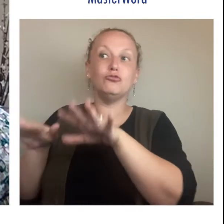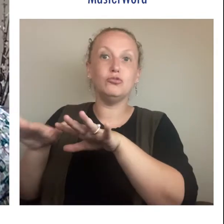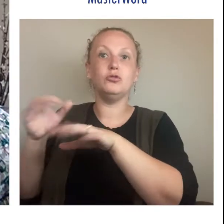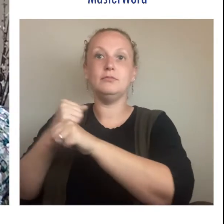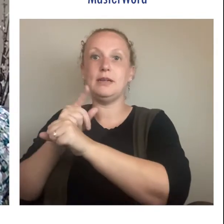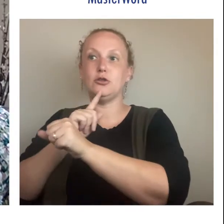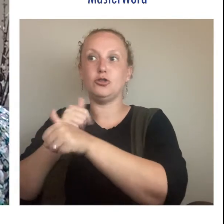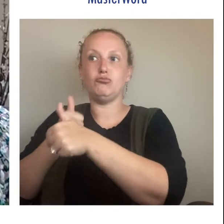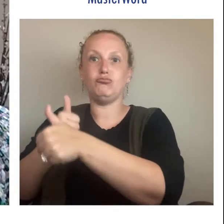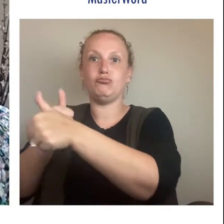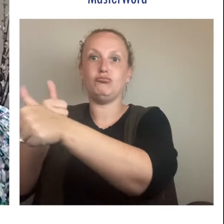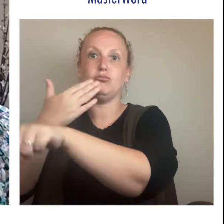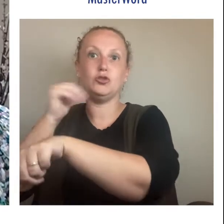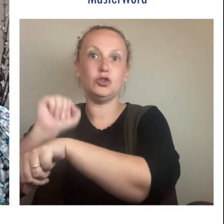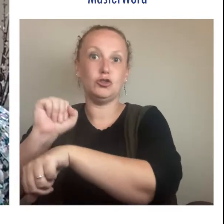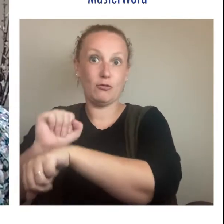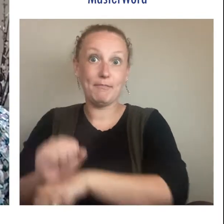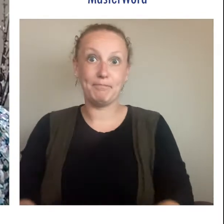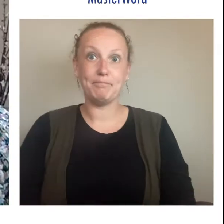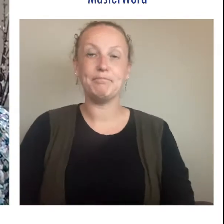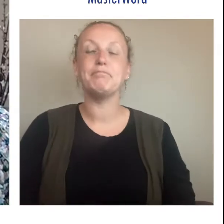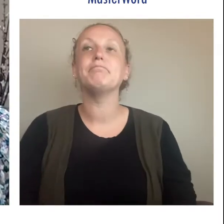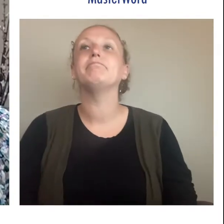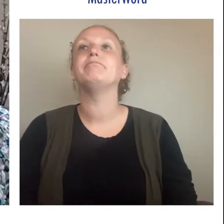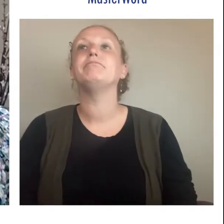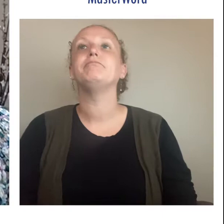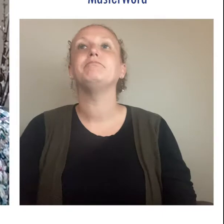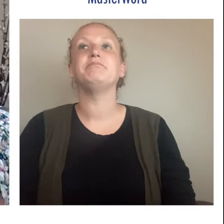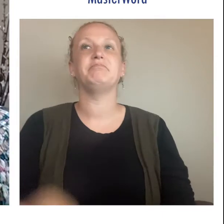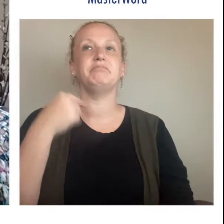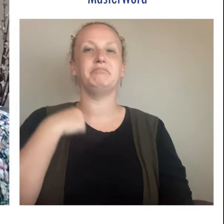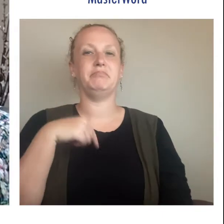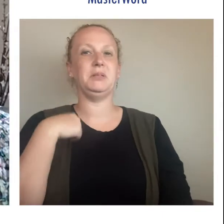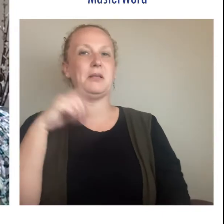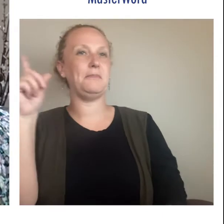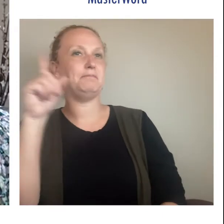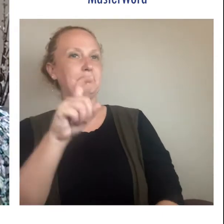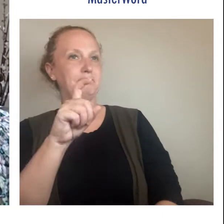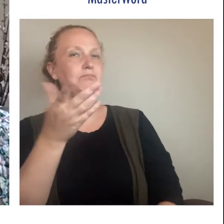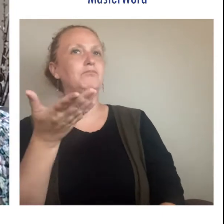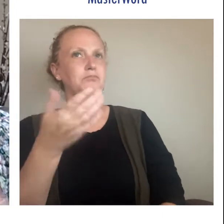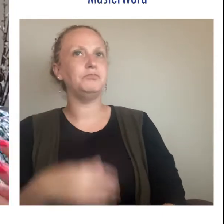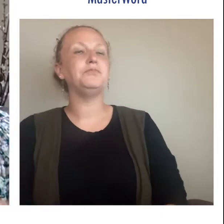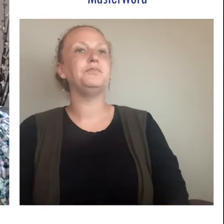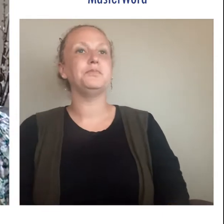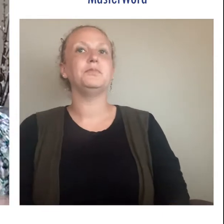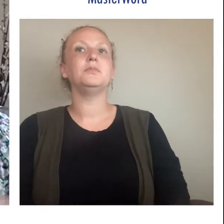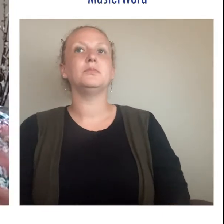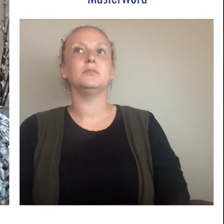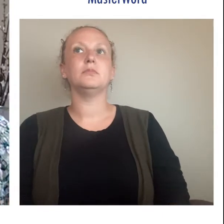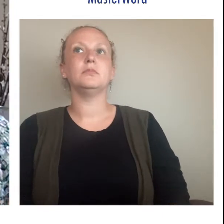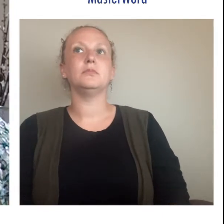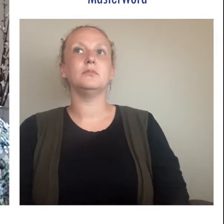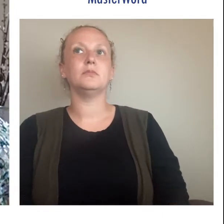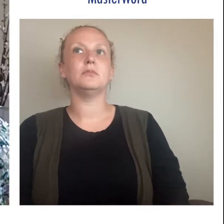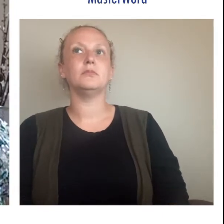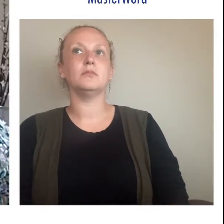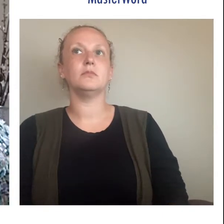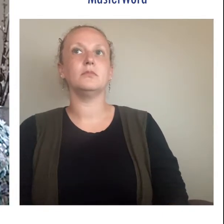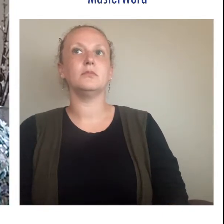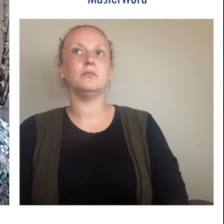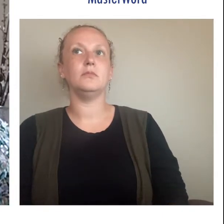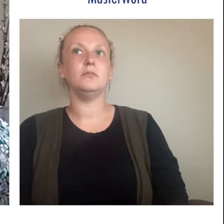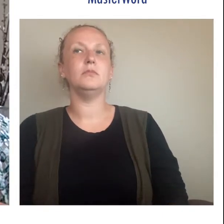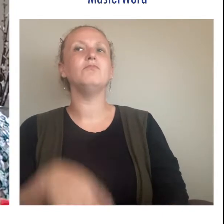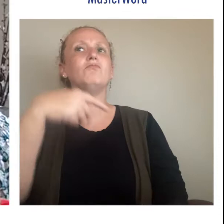particular translation. I've also, go ahead. So, but so we are not going to look at that